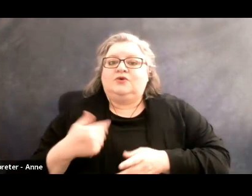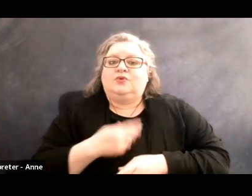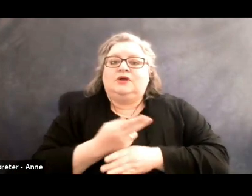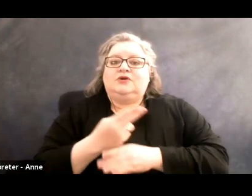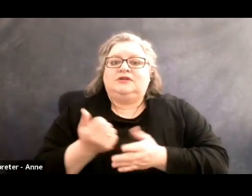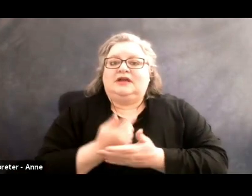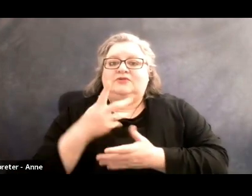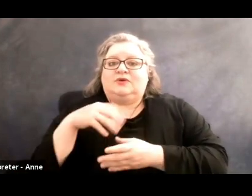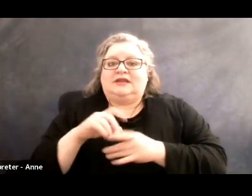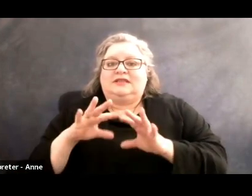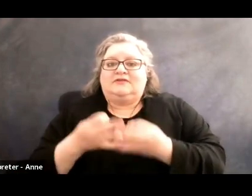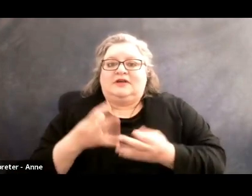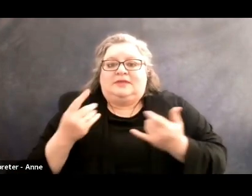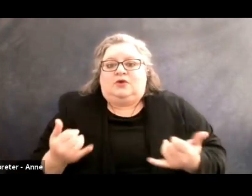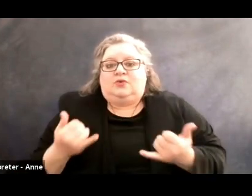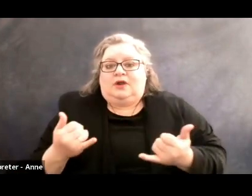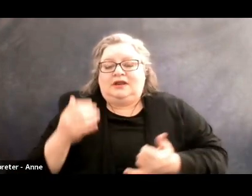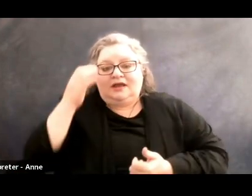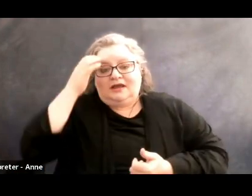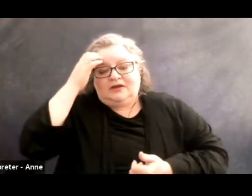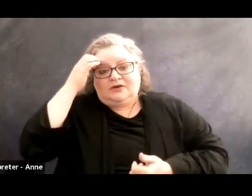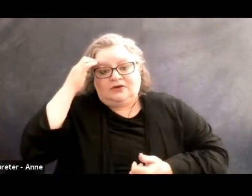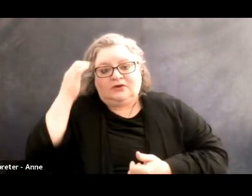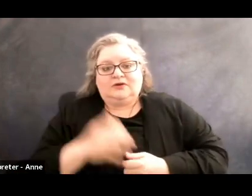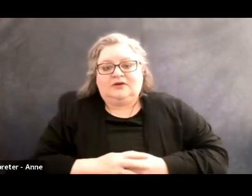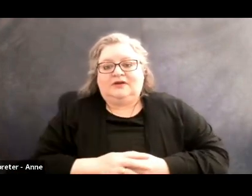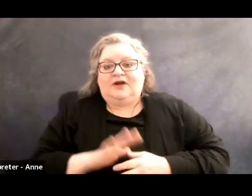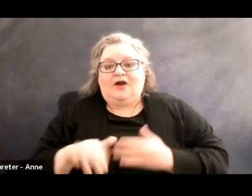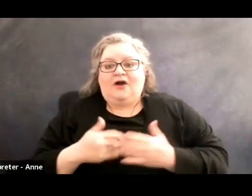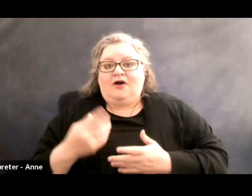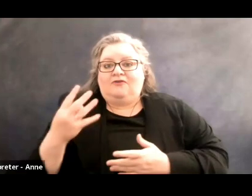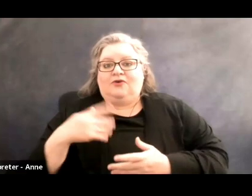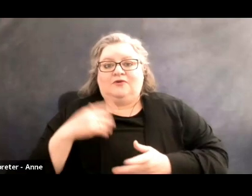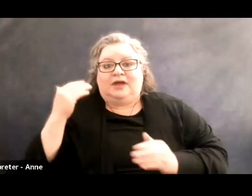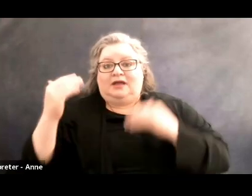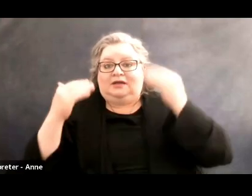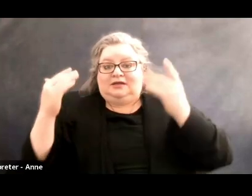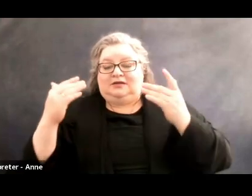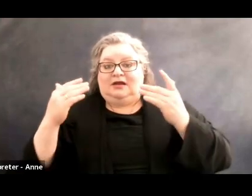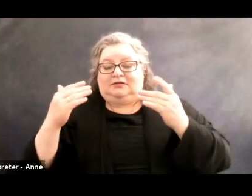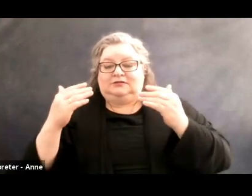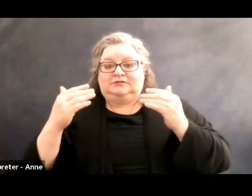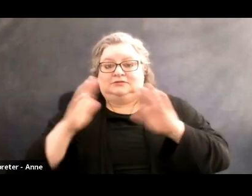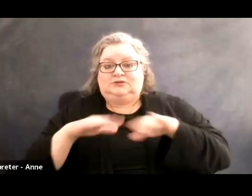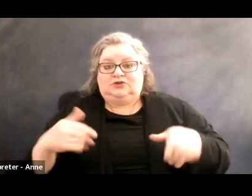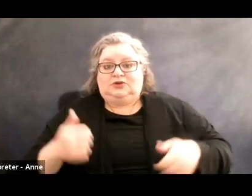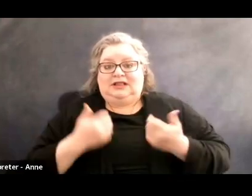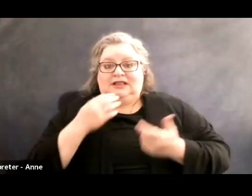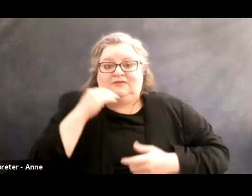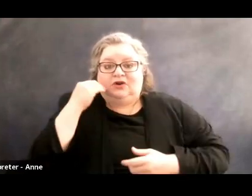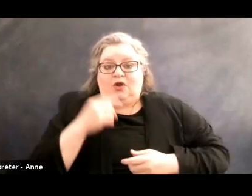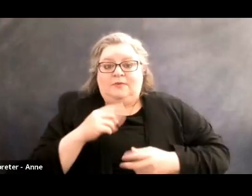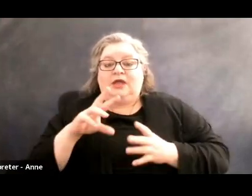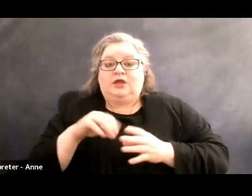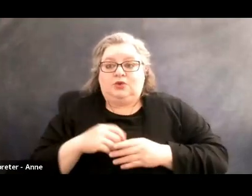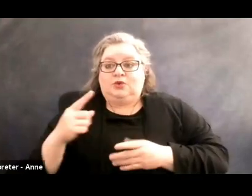in the family. And right now we are in a season where all 4 of my adult children live at home, including one of them has brought their